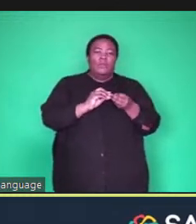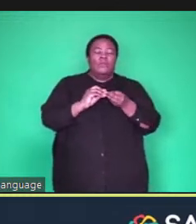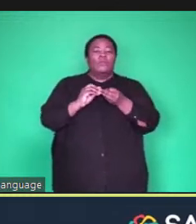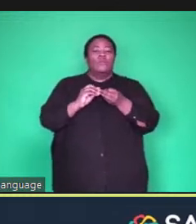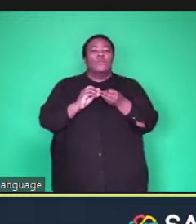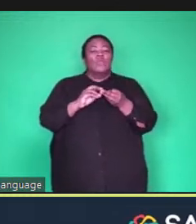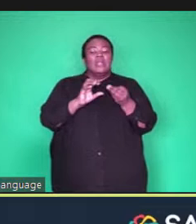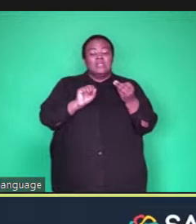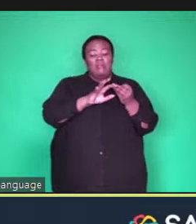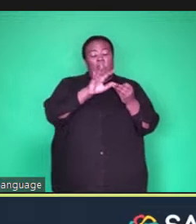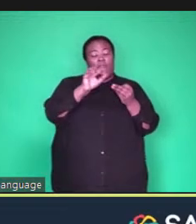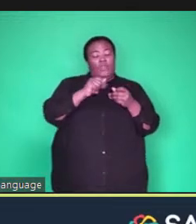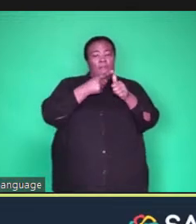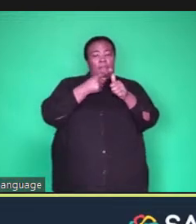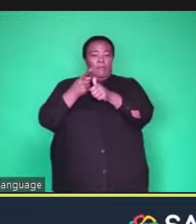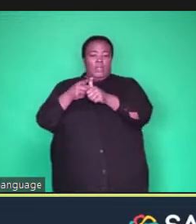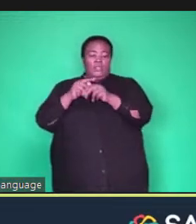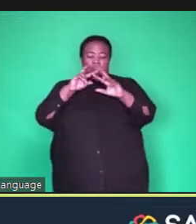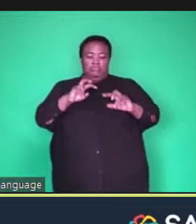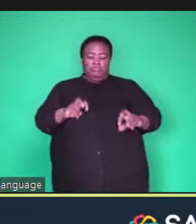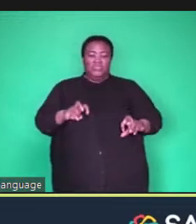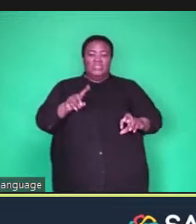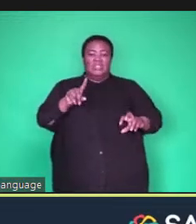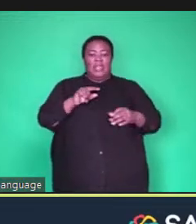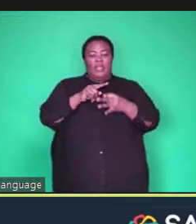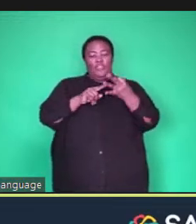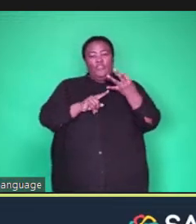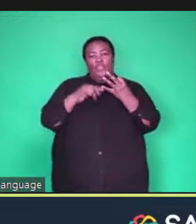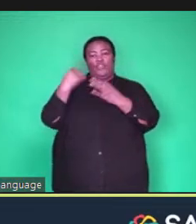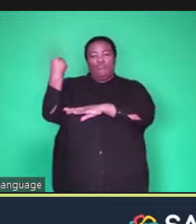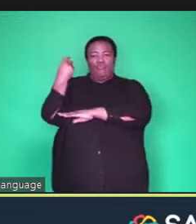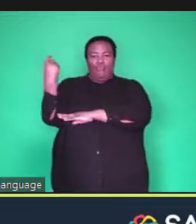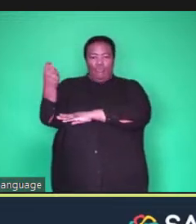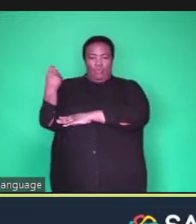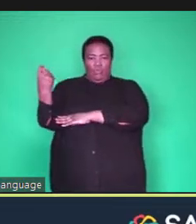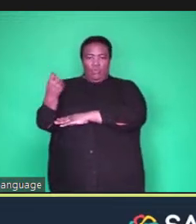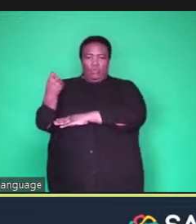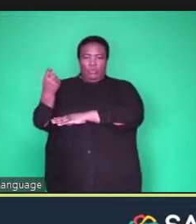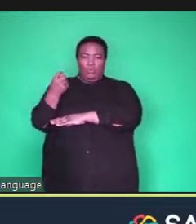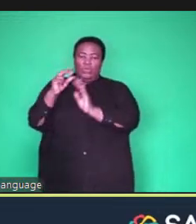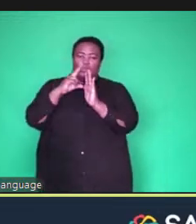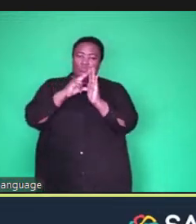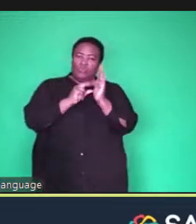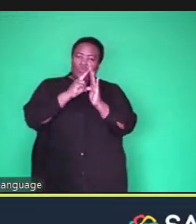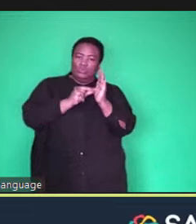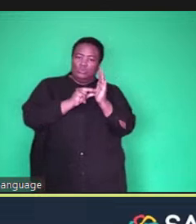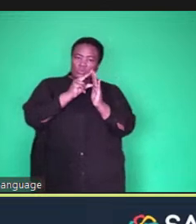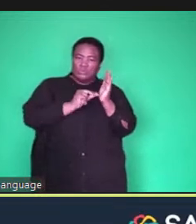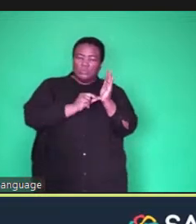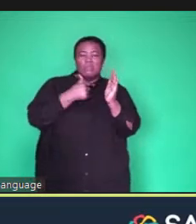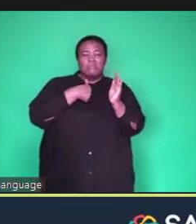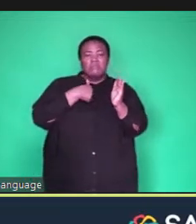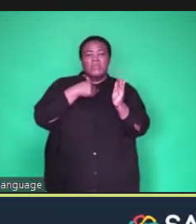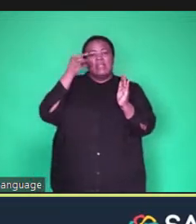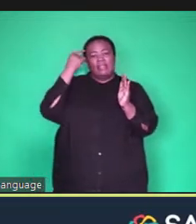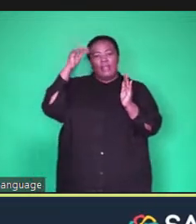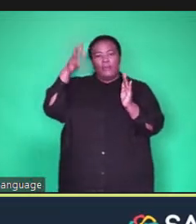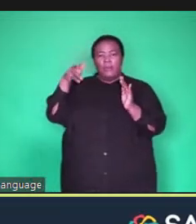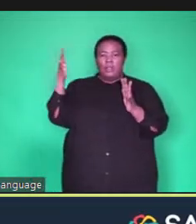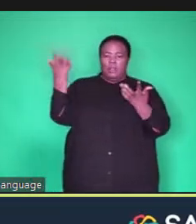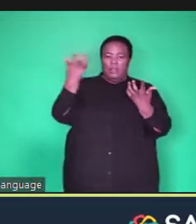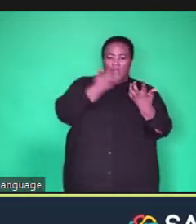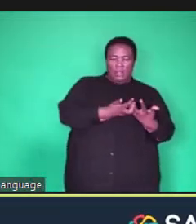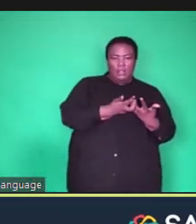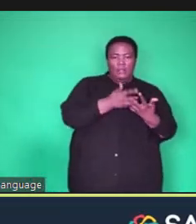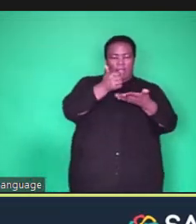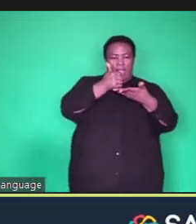Network. There are 3 rural nodes, which I think will complement and help us in our